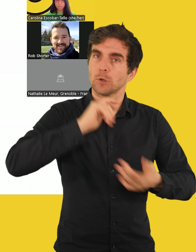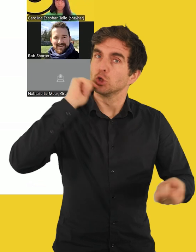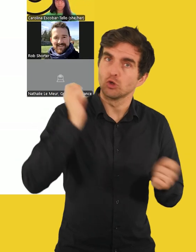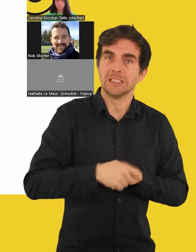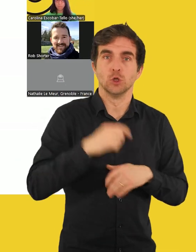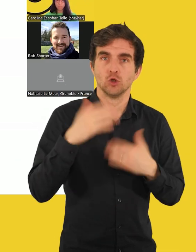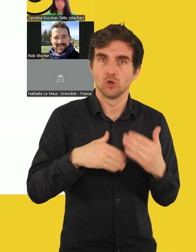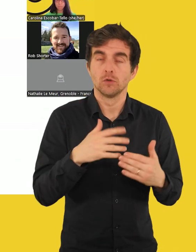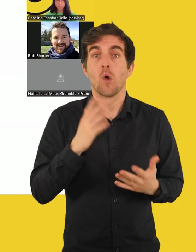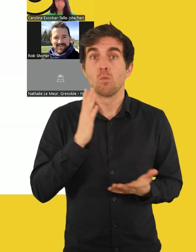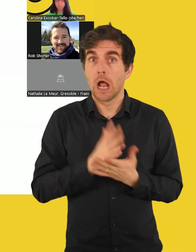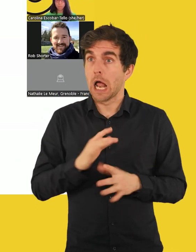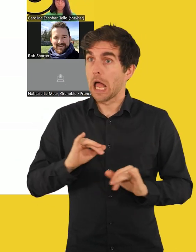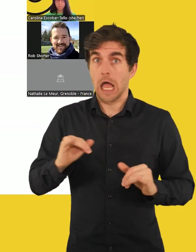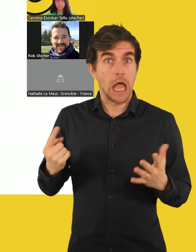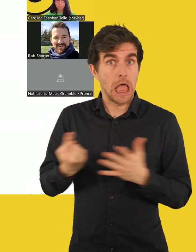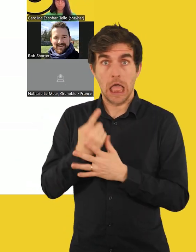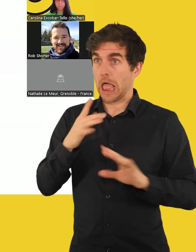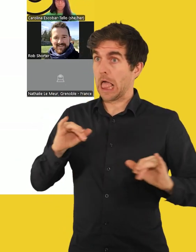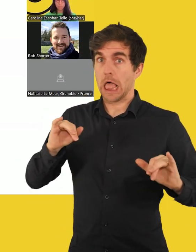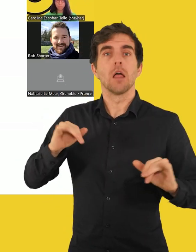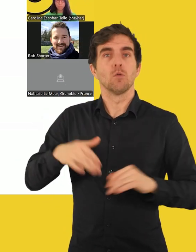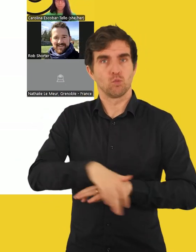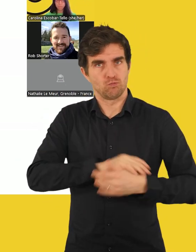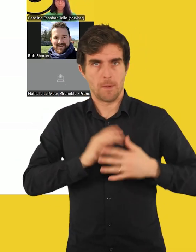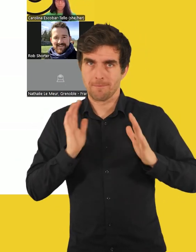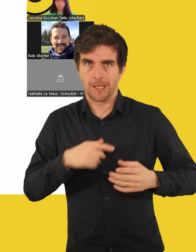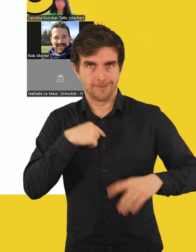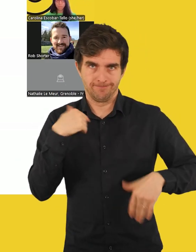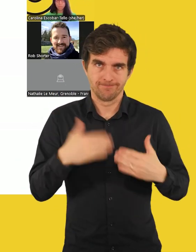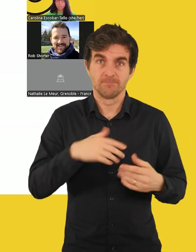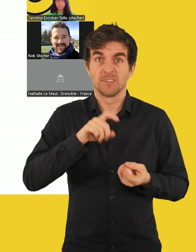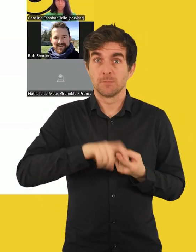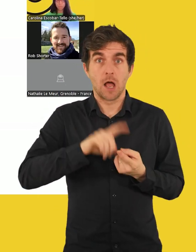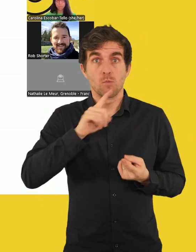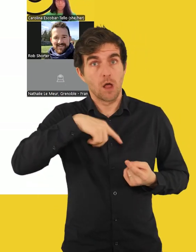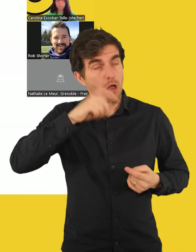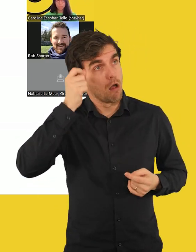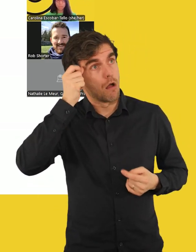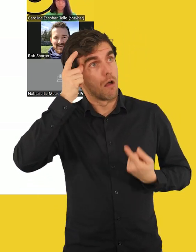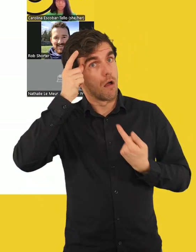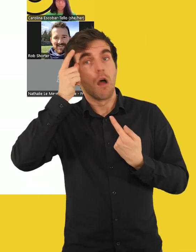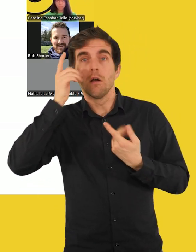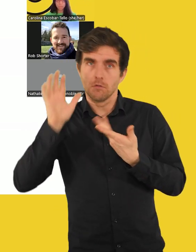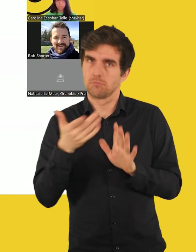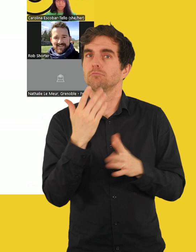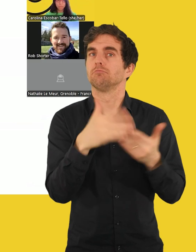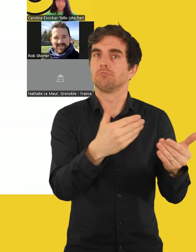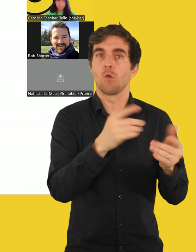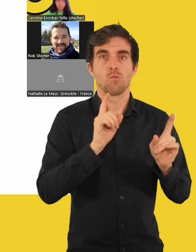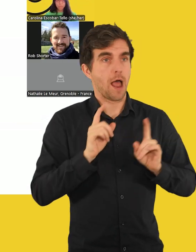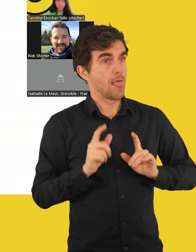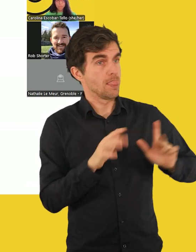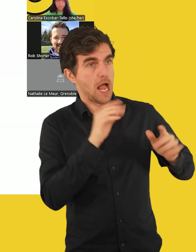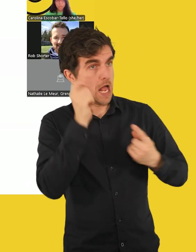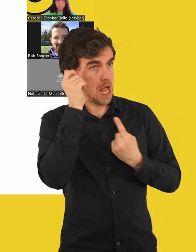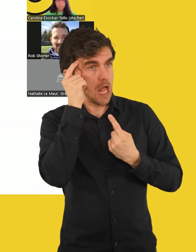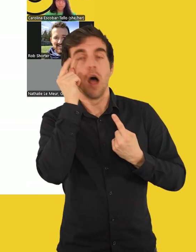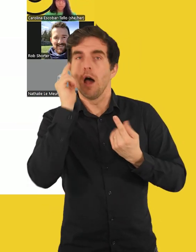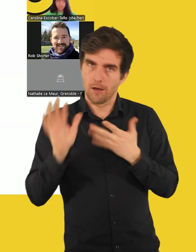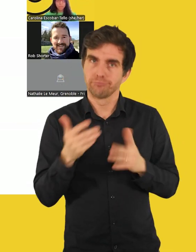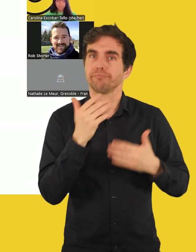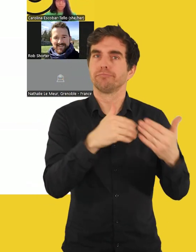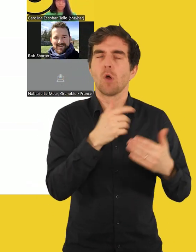real change. And when that crisis occurs, the actions that are taken depend on the ideas that are lying